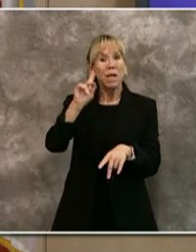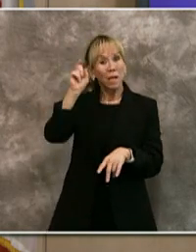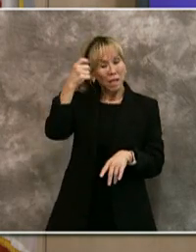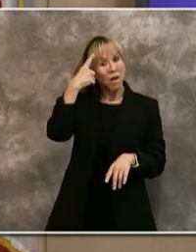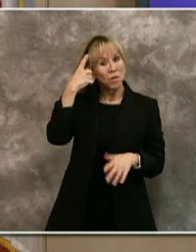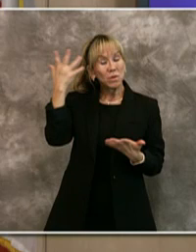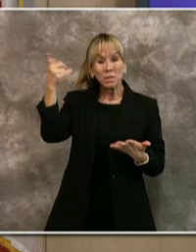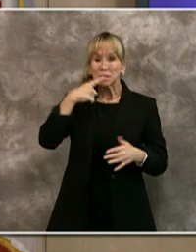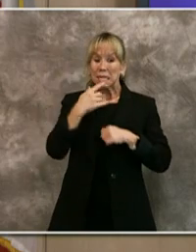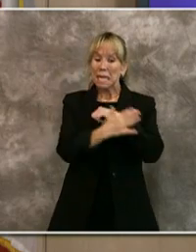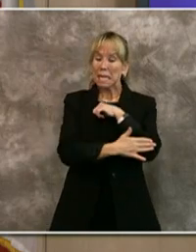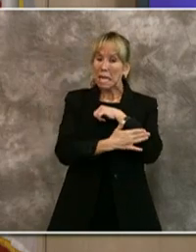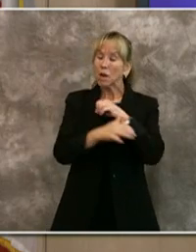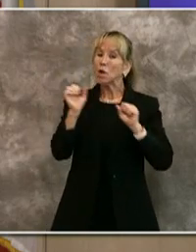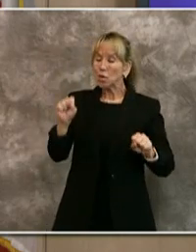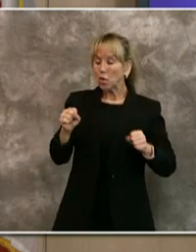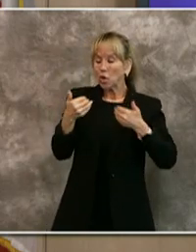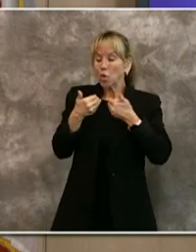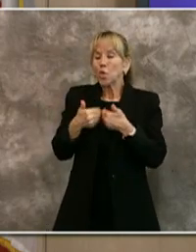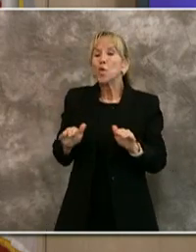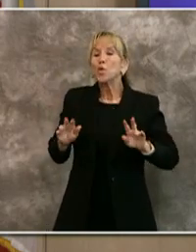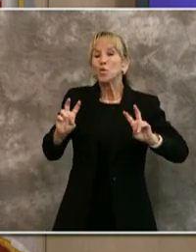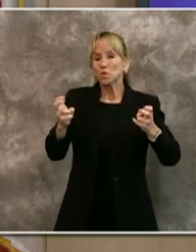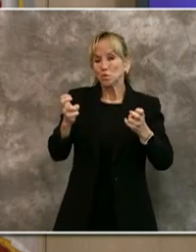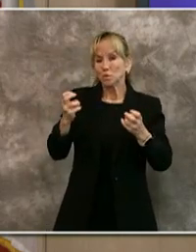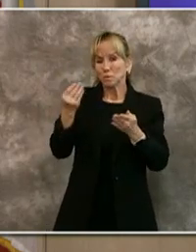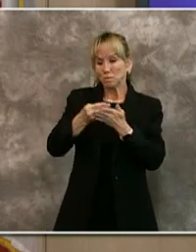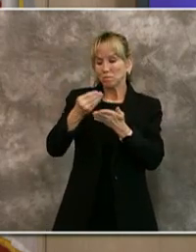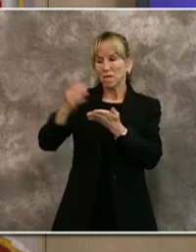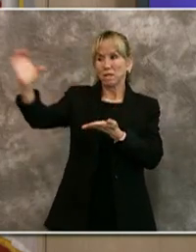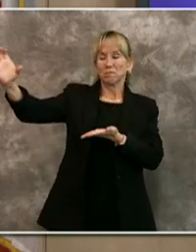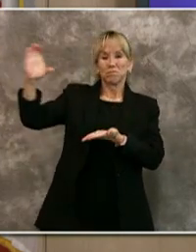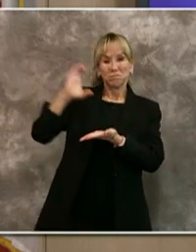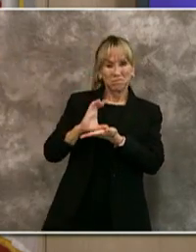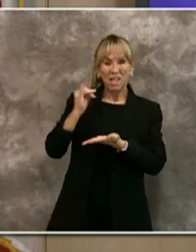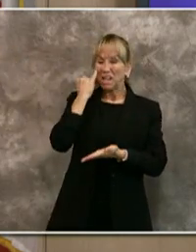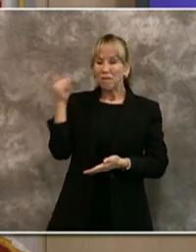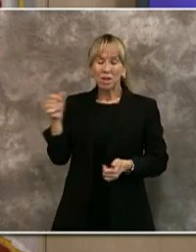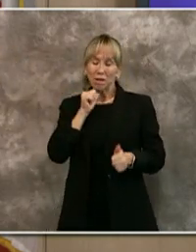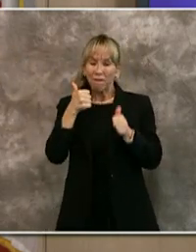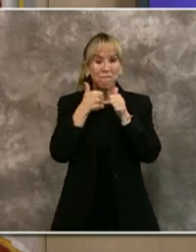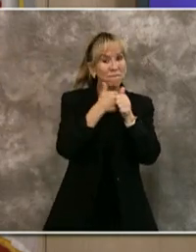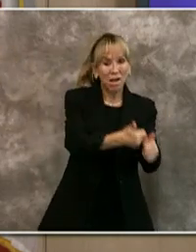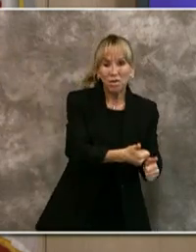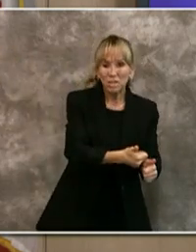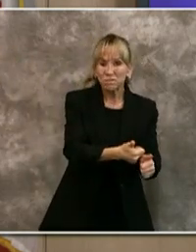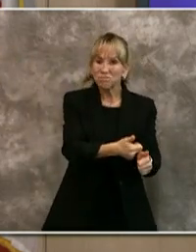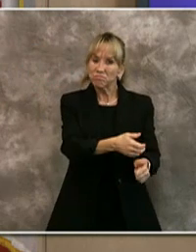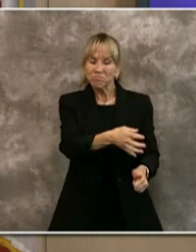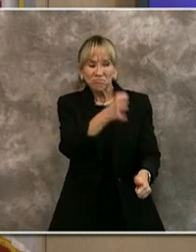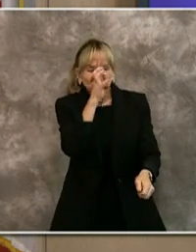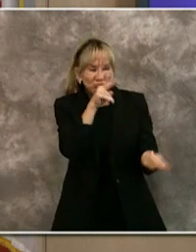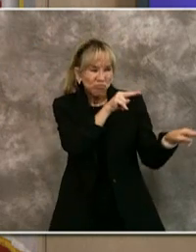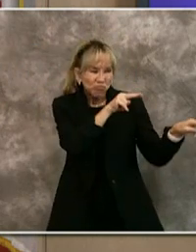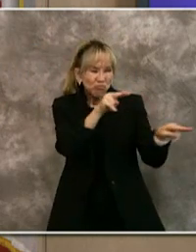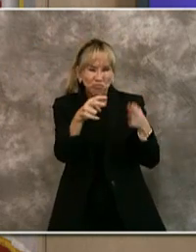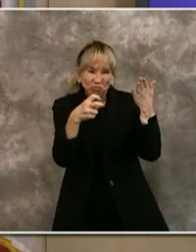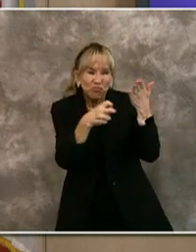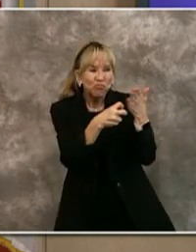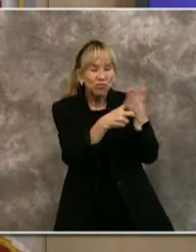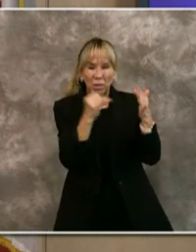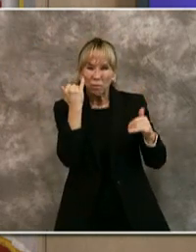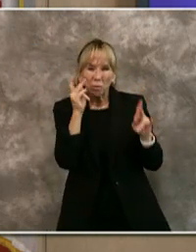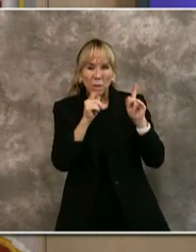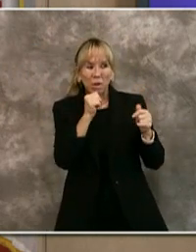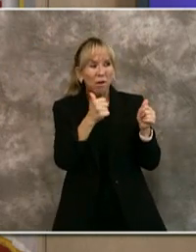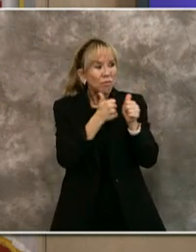could potentially lose funding to address this pandemic if they aren't enforcing the rules like the facial coverings in public. What does that mean for us here?